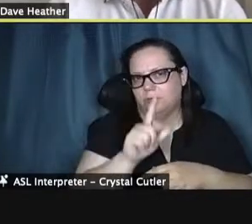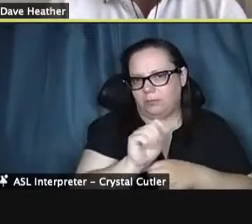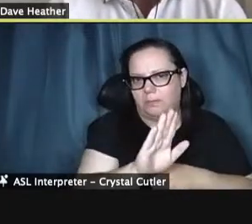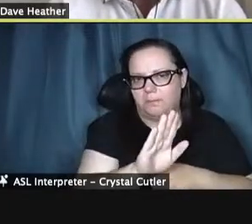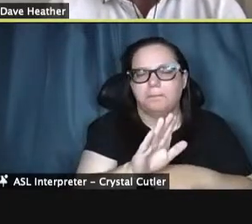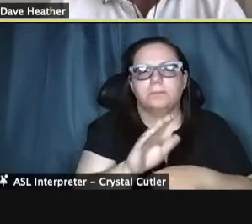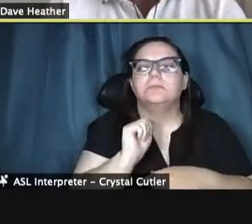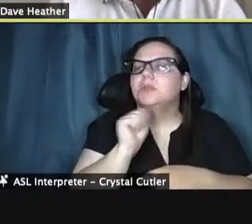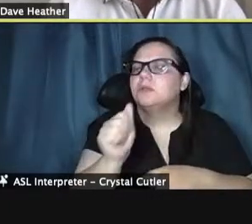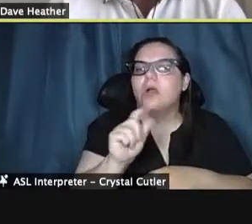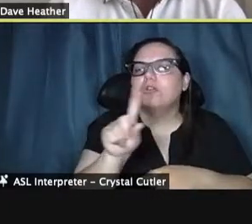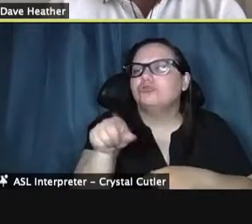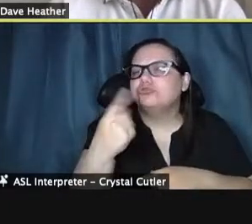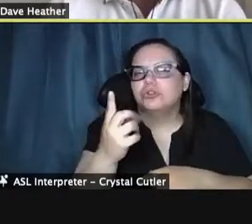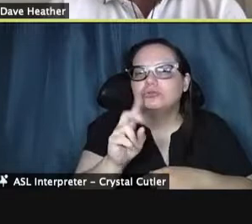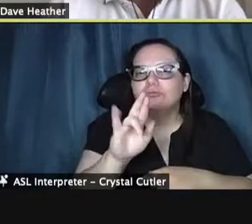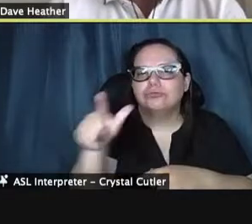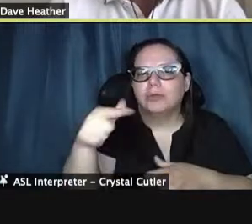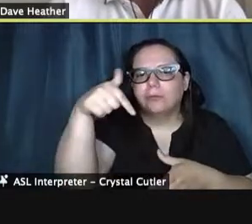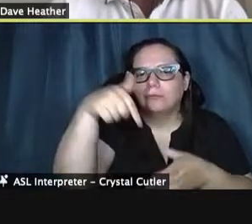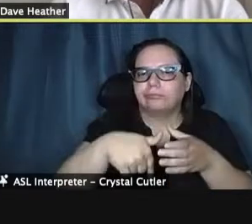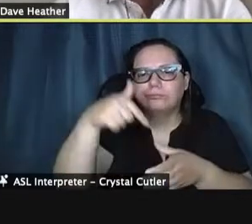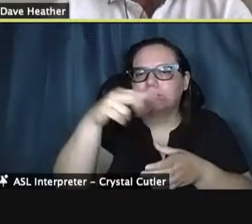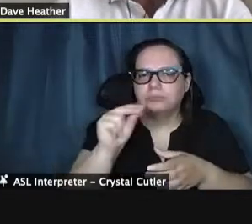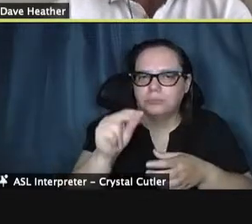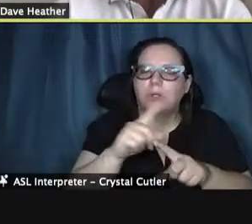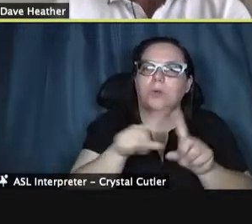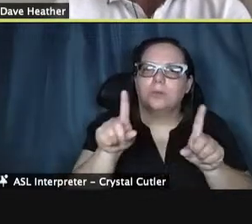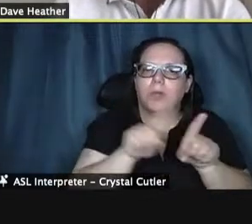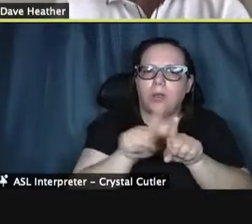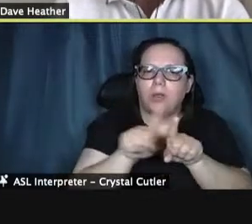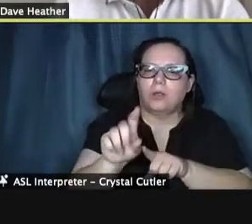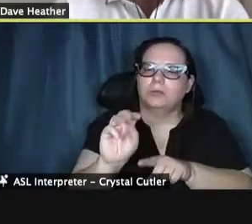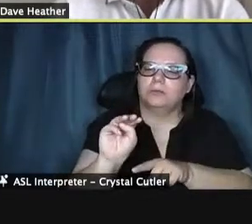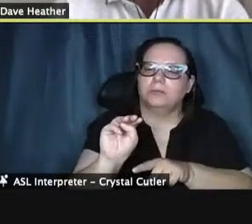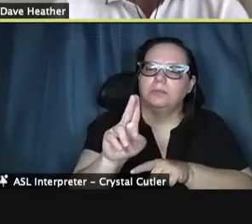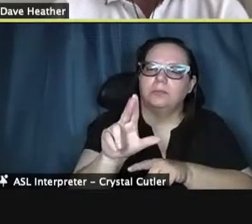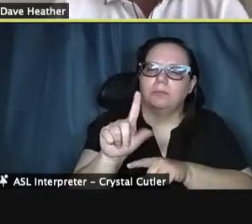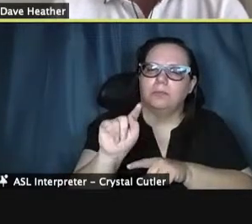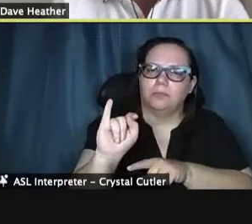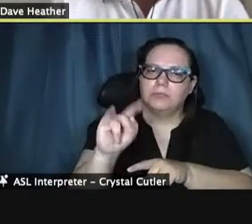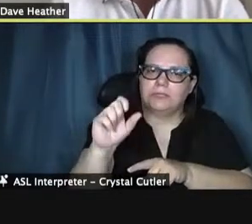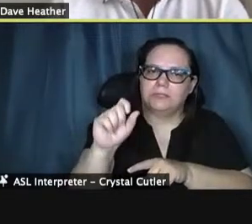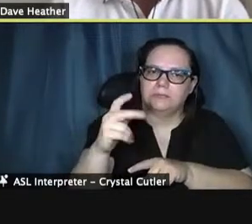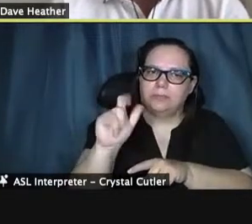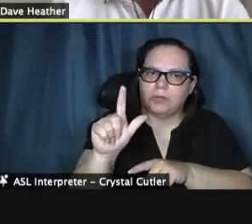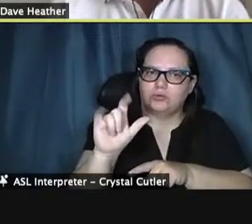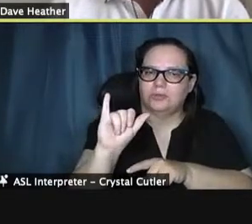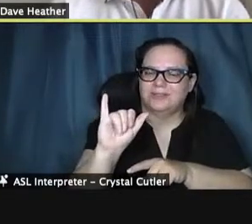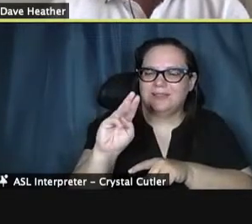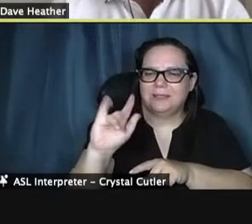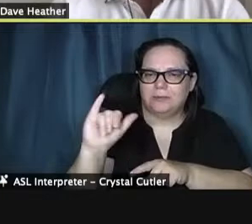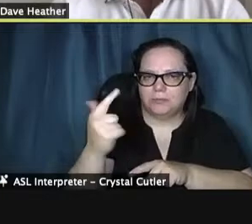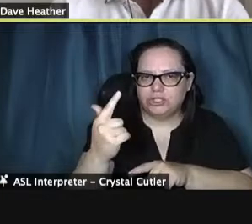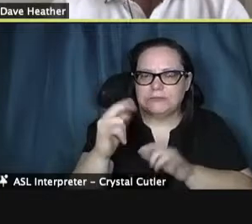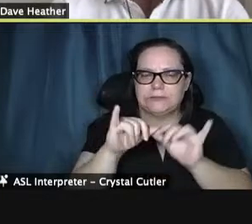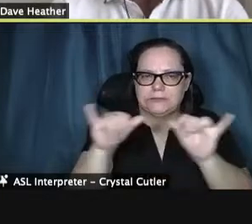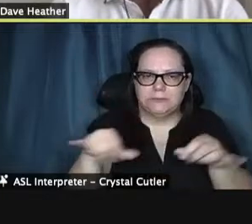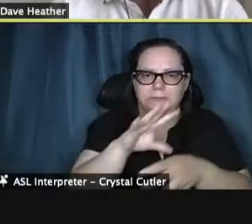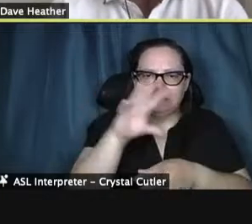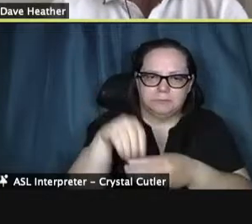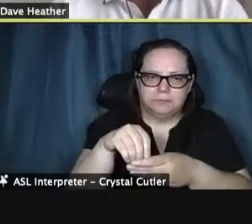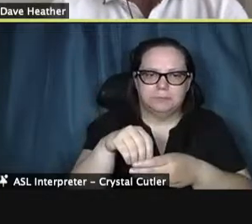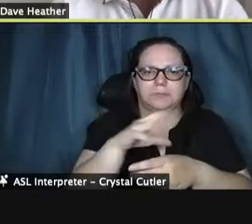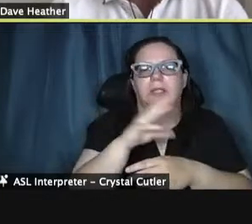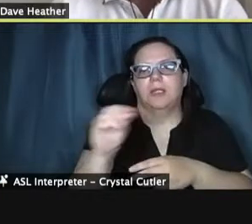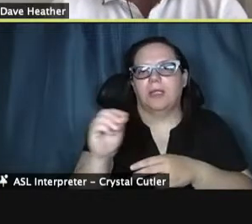drill. It will also have a multispectral imaging system built into it. And there'll be a